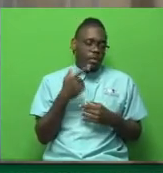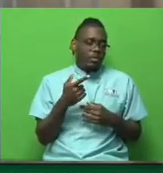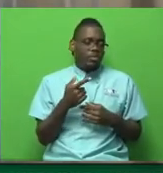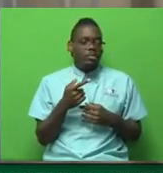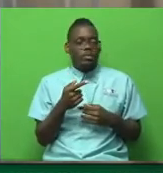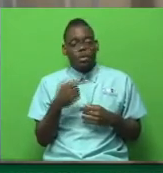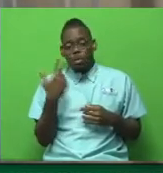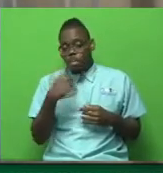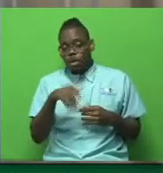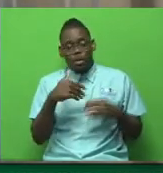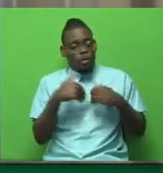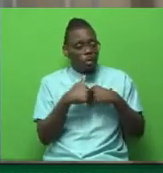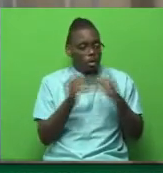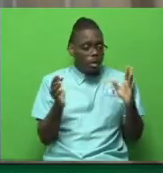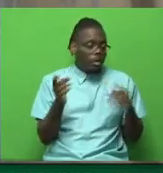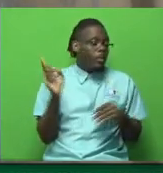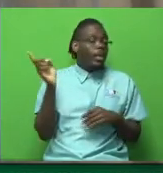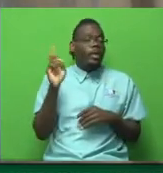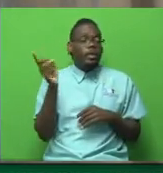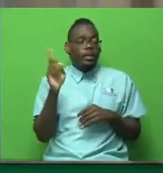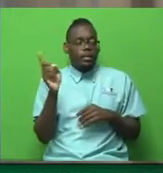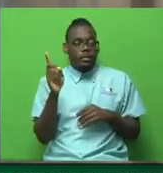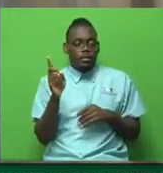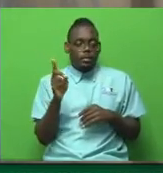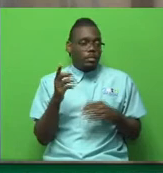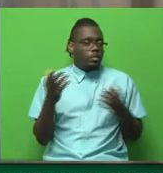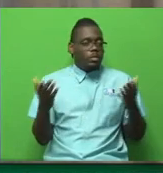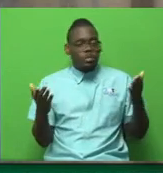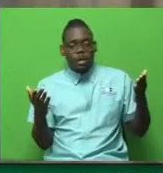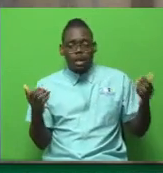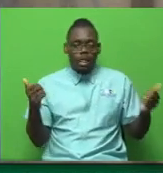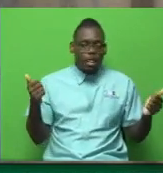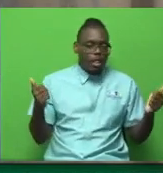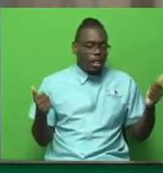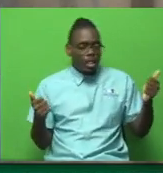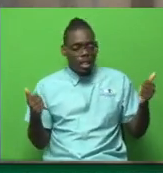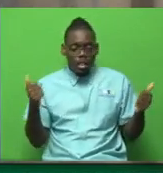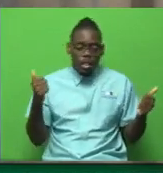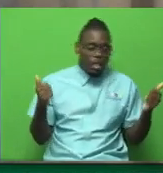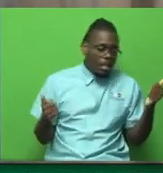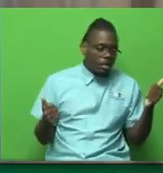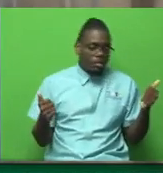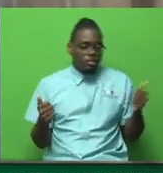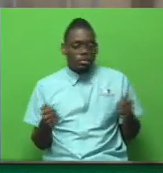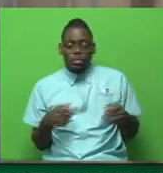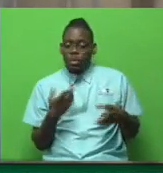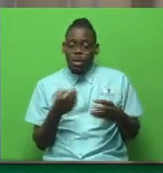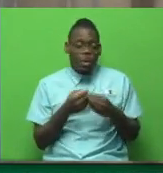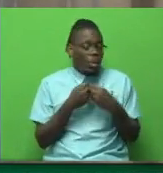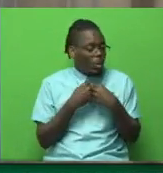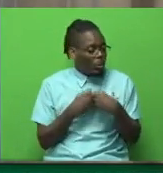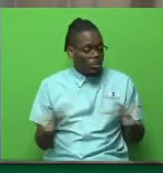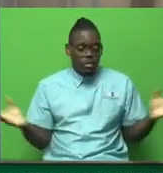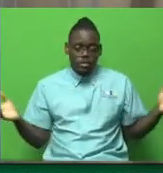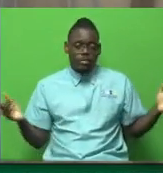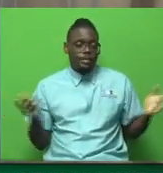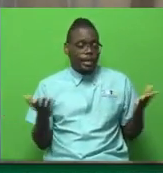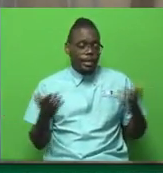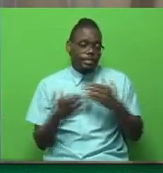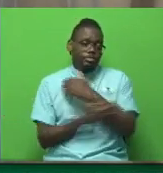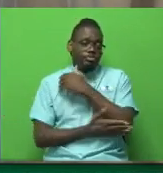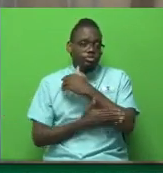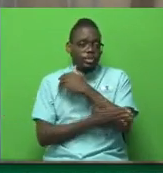into this uh whatever other word they want to use modern speaker lost to the country lost the